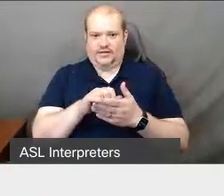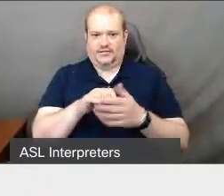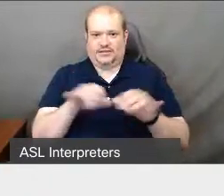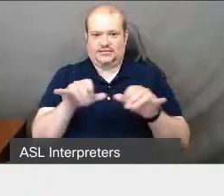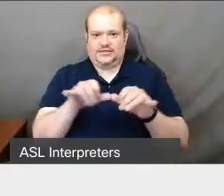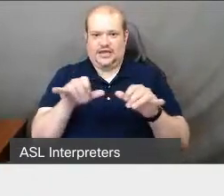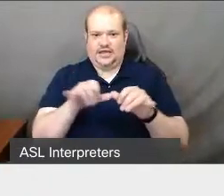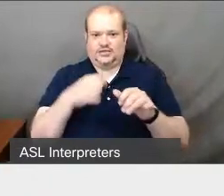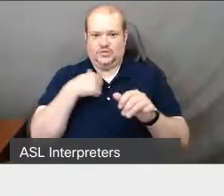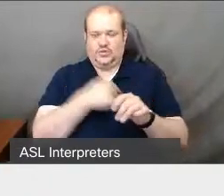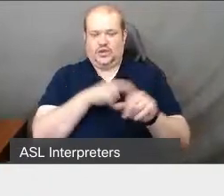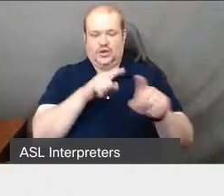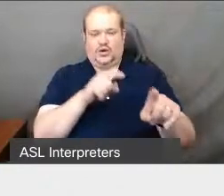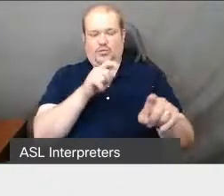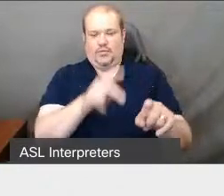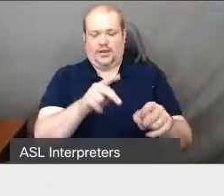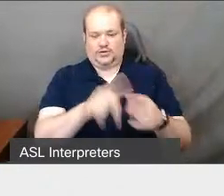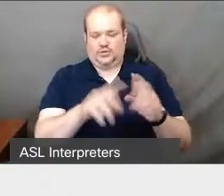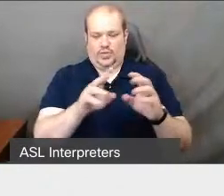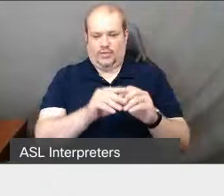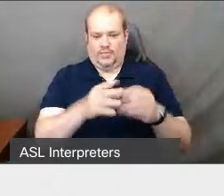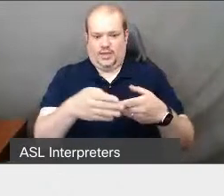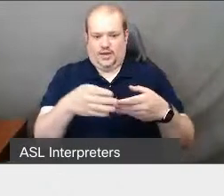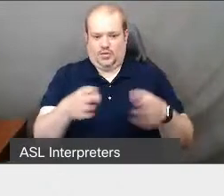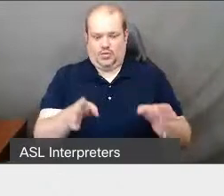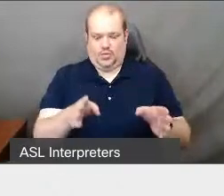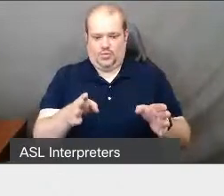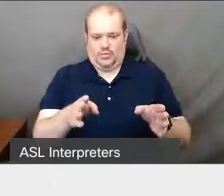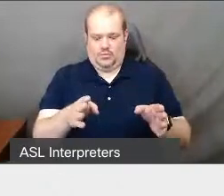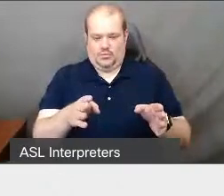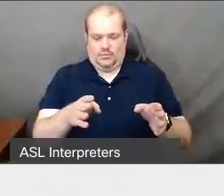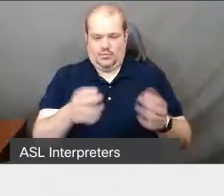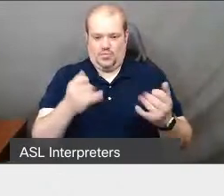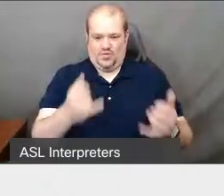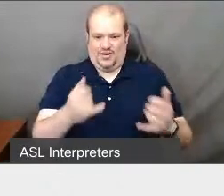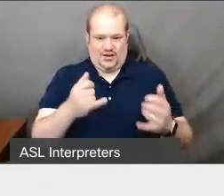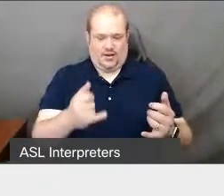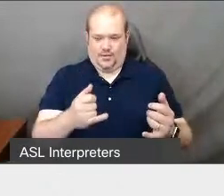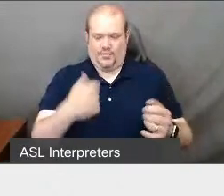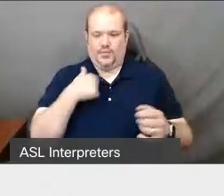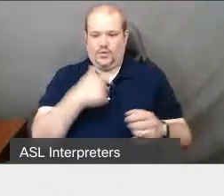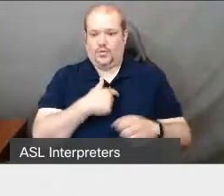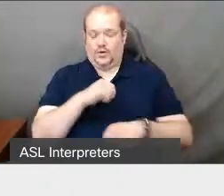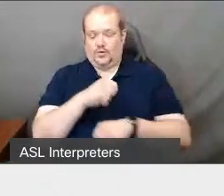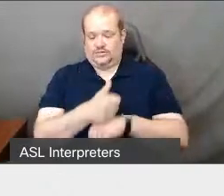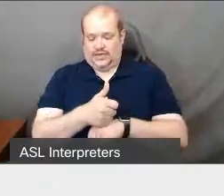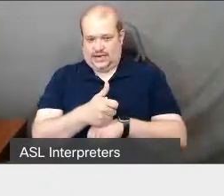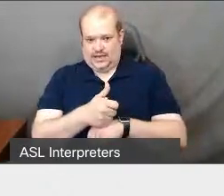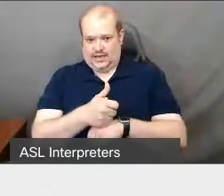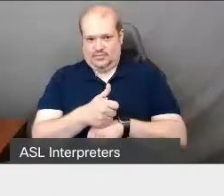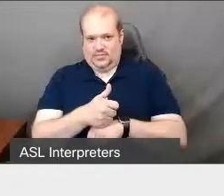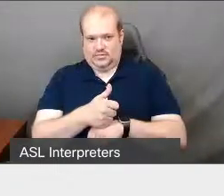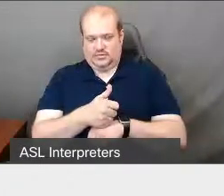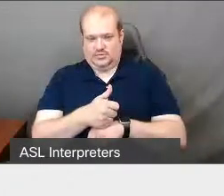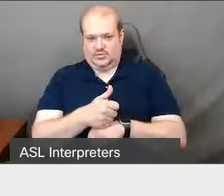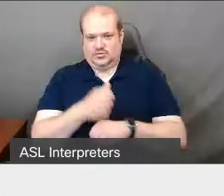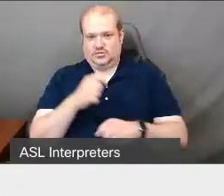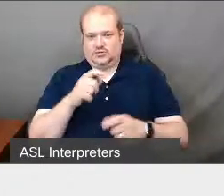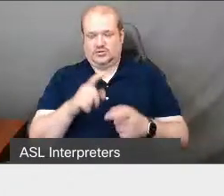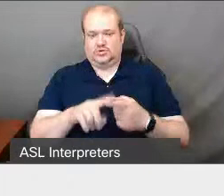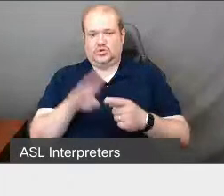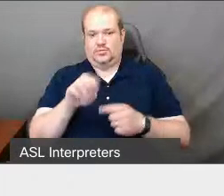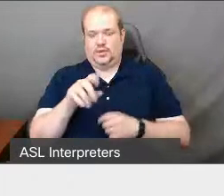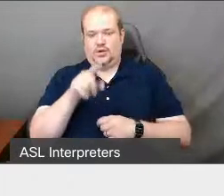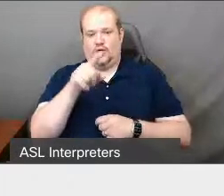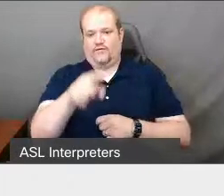that we was going to go back to the boardroom. At this time, we were setting up stuff to be set over